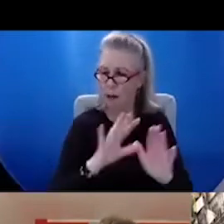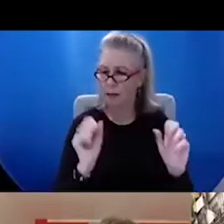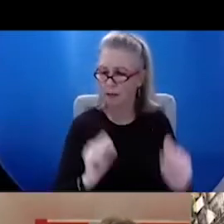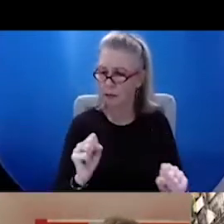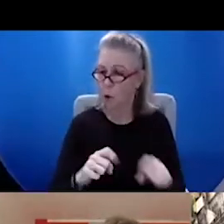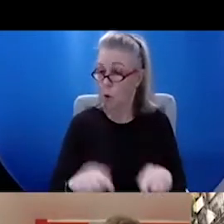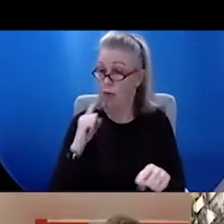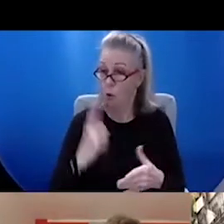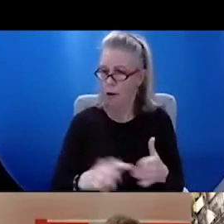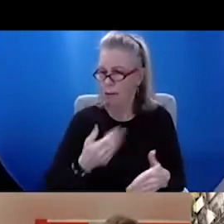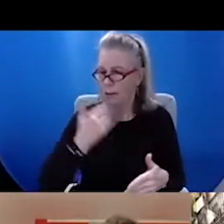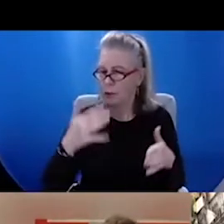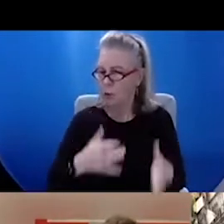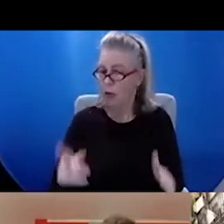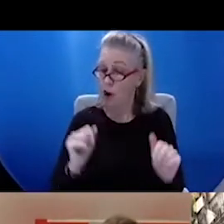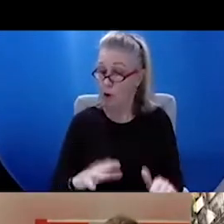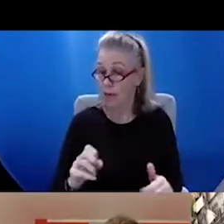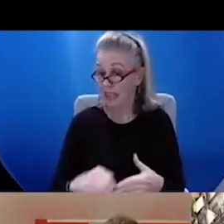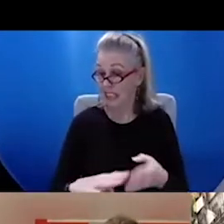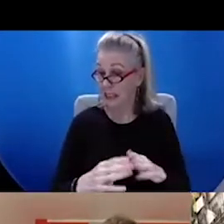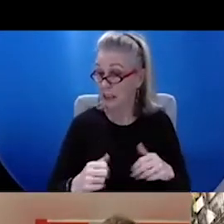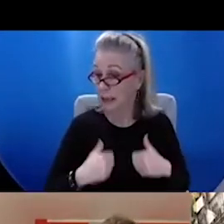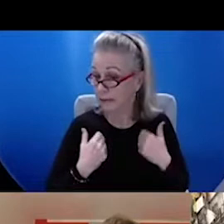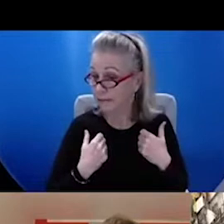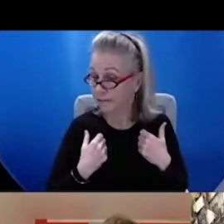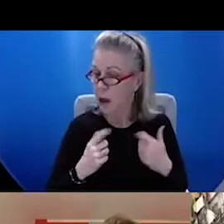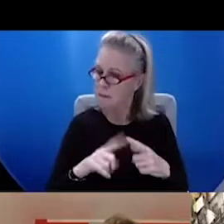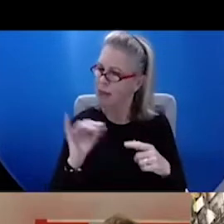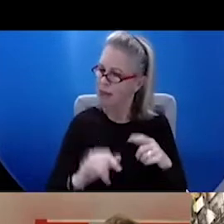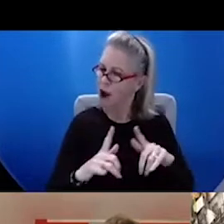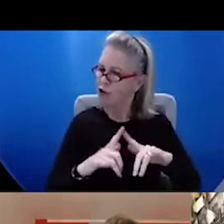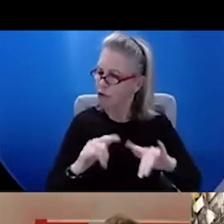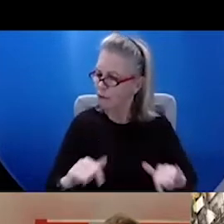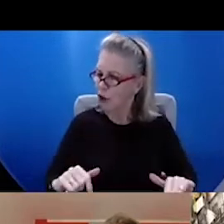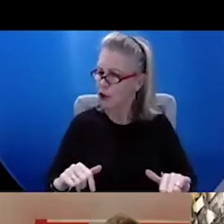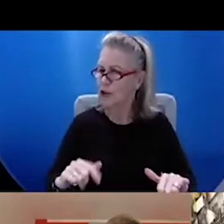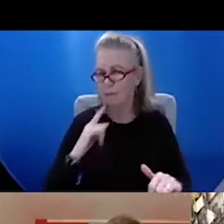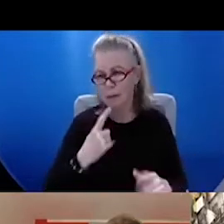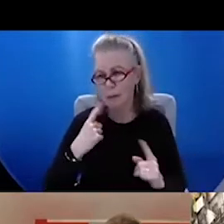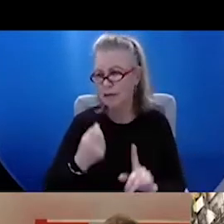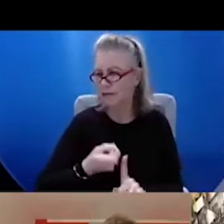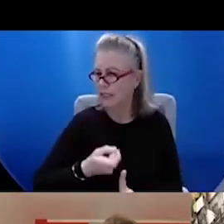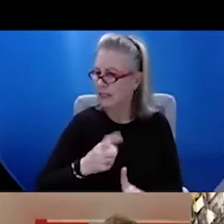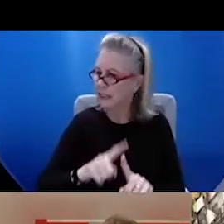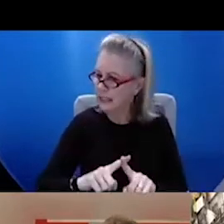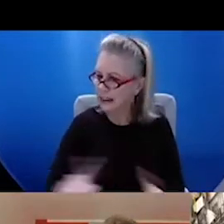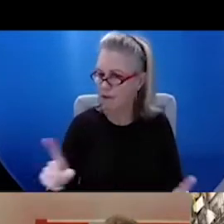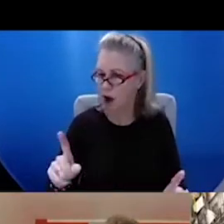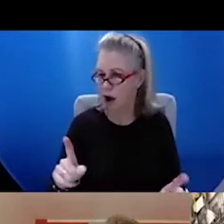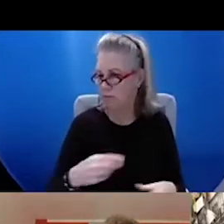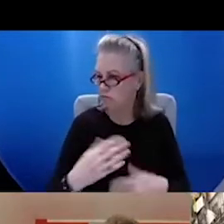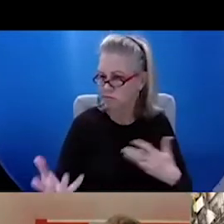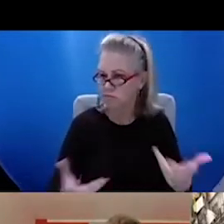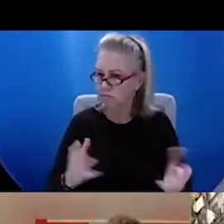city. But such diversity has also resulted from different distributions of opportunities